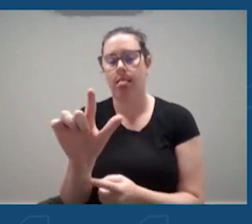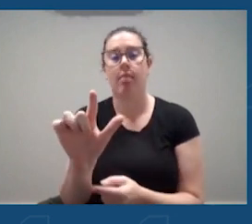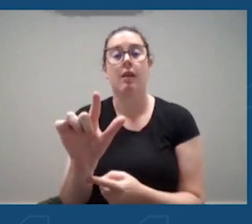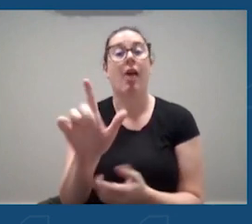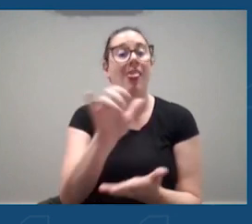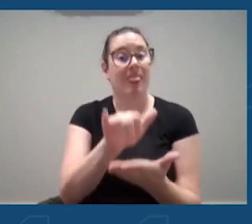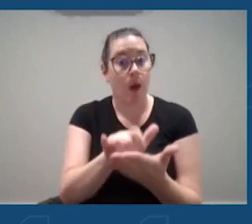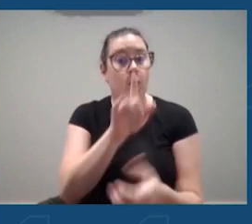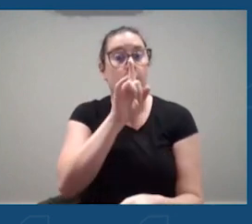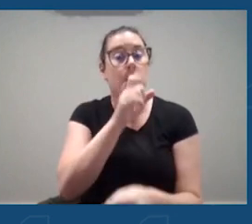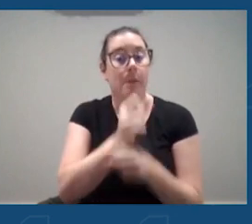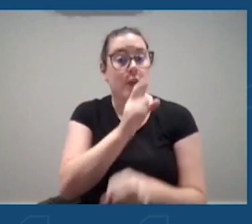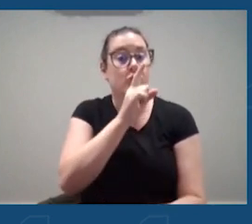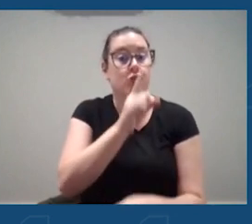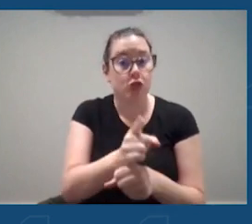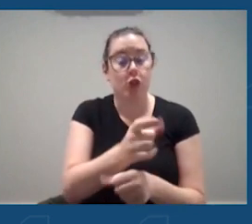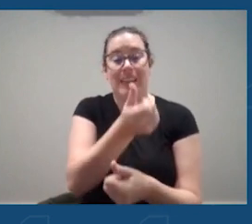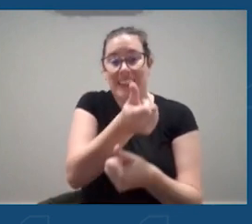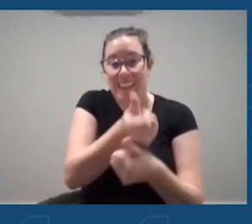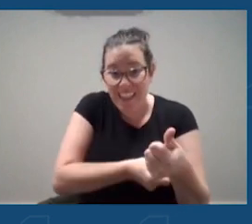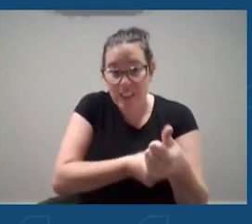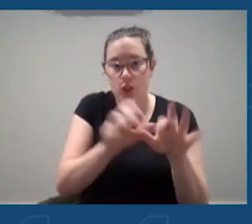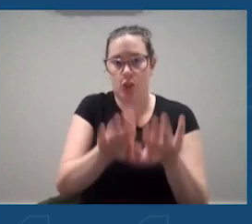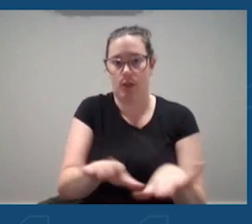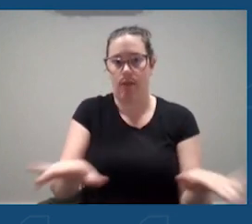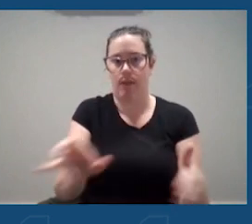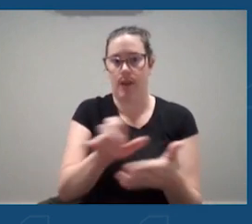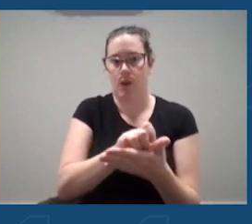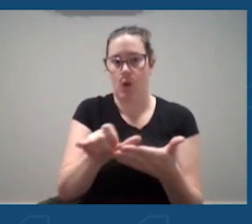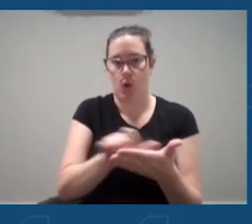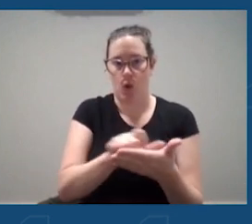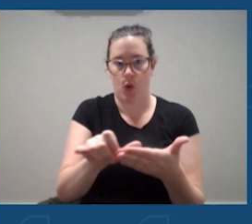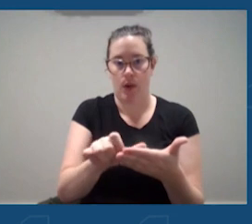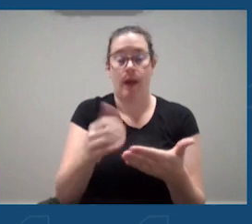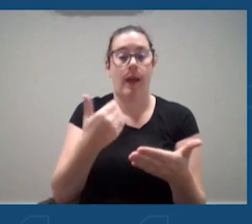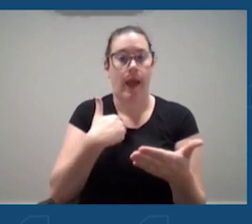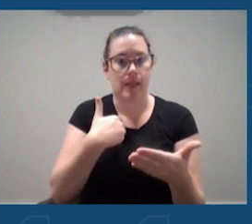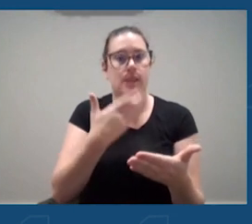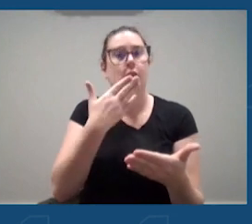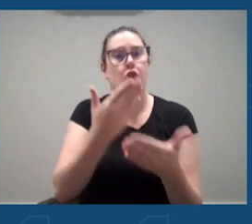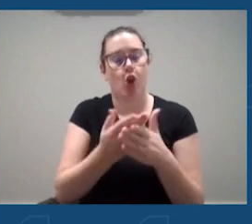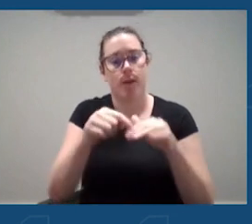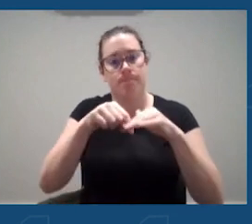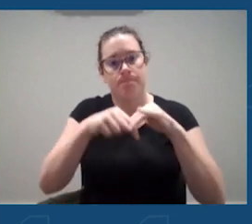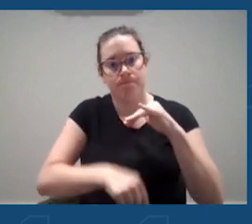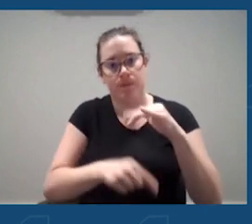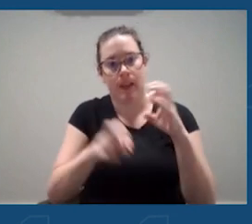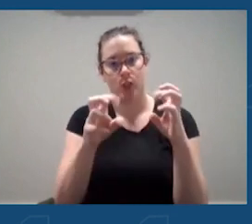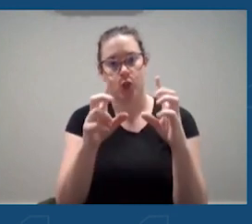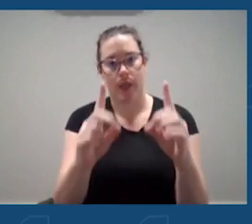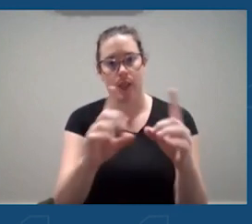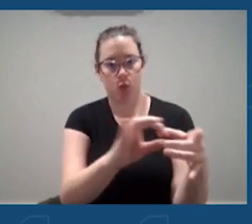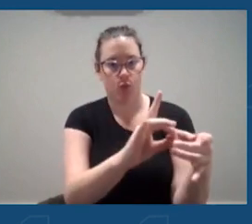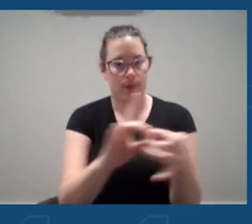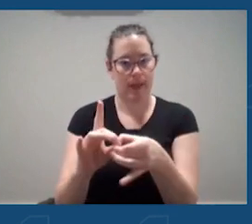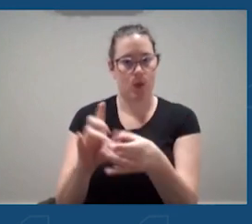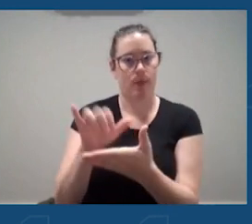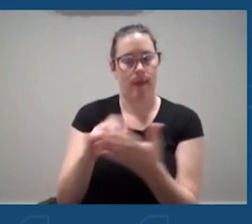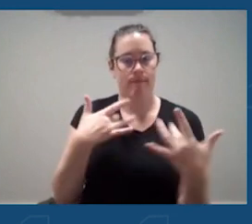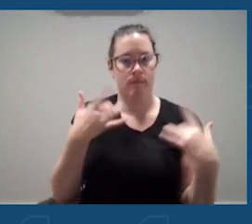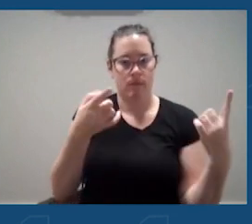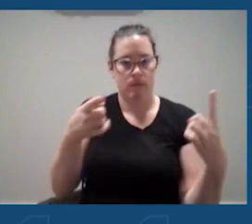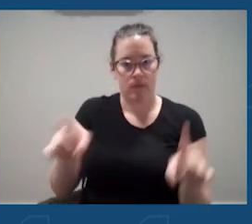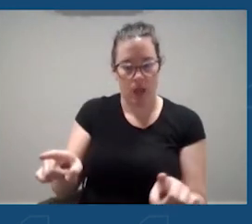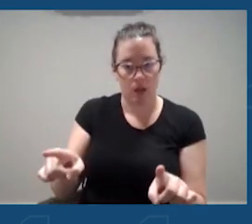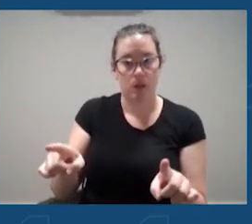single child in New York receives a meaningful education on the Holocaust. Because at a